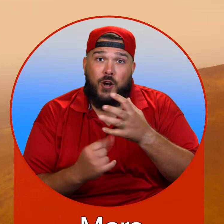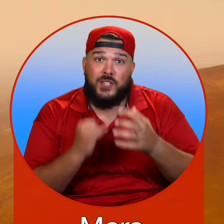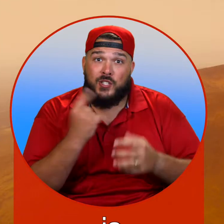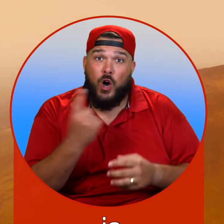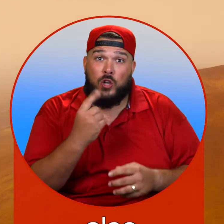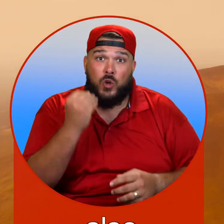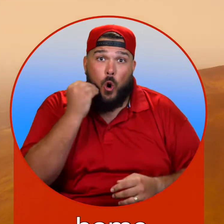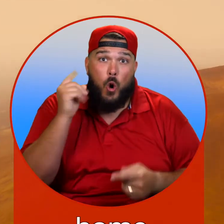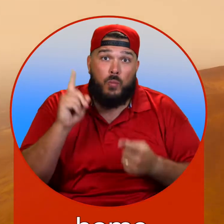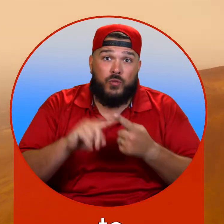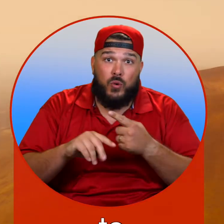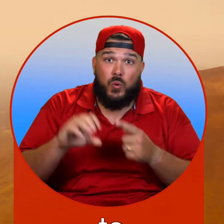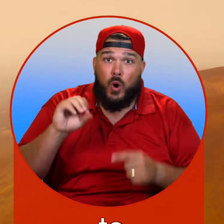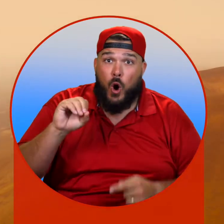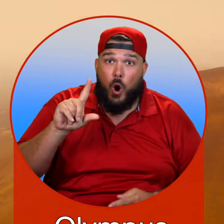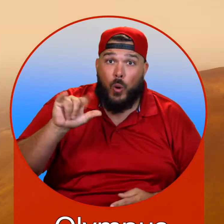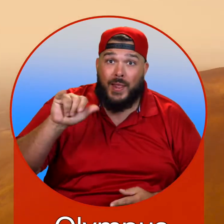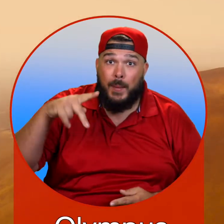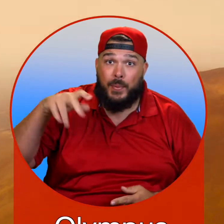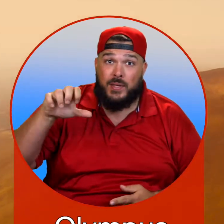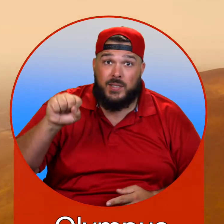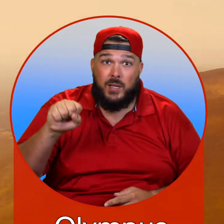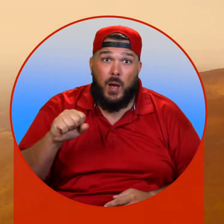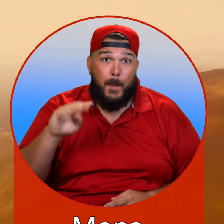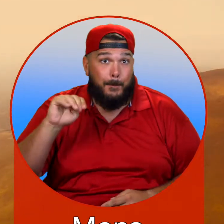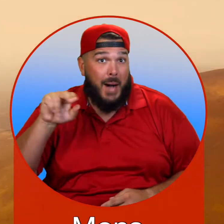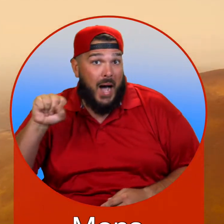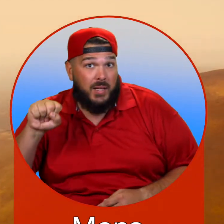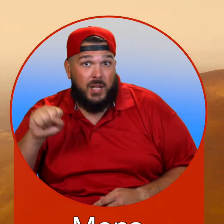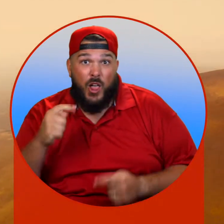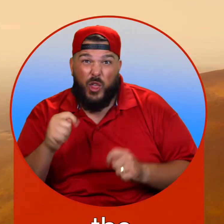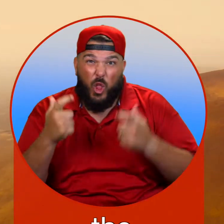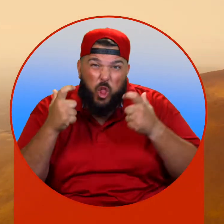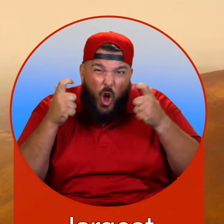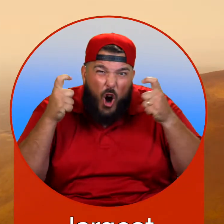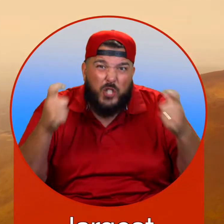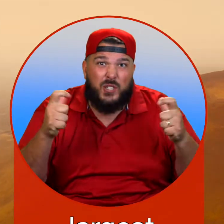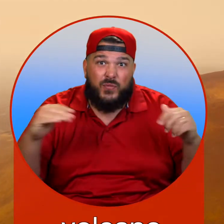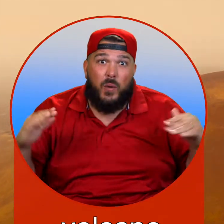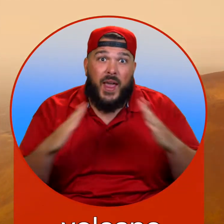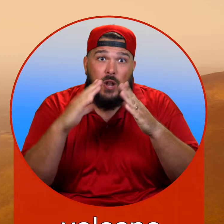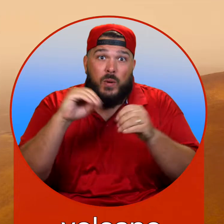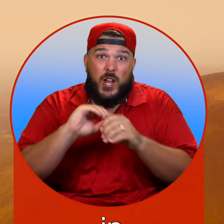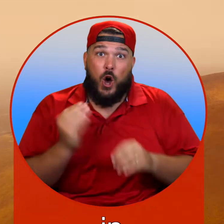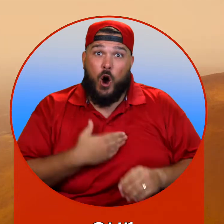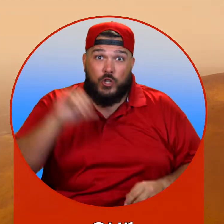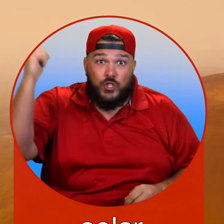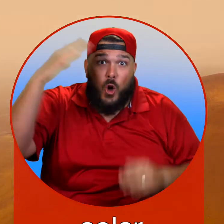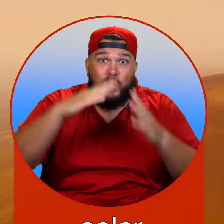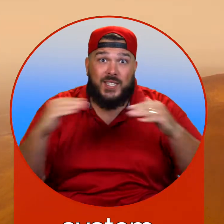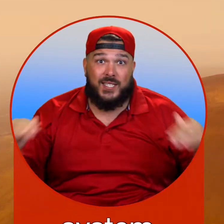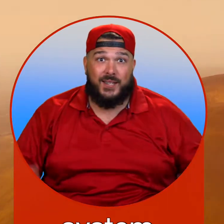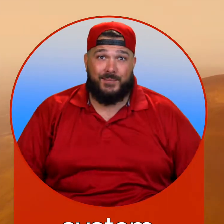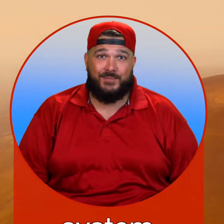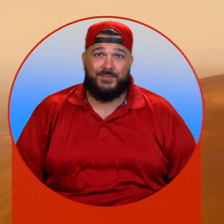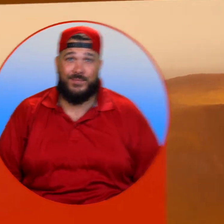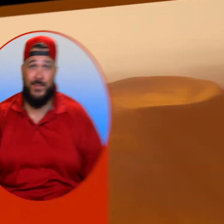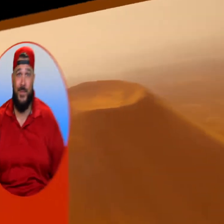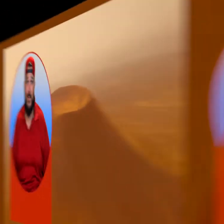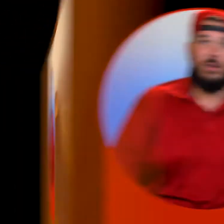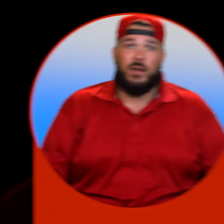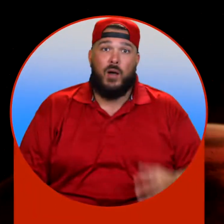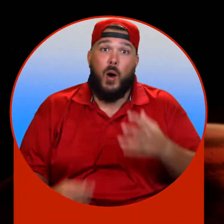Mars is also home to Olympus, Mons, the largest volcano in our solar system.